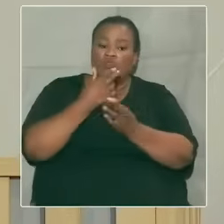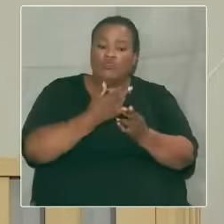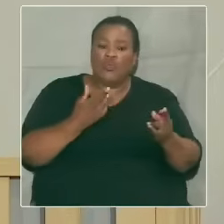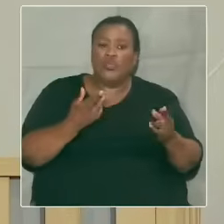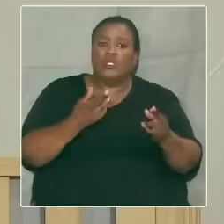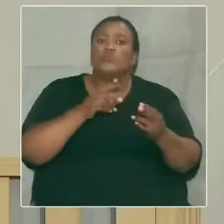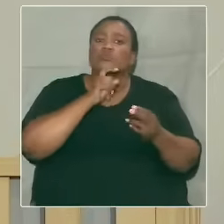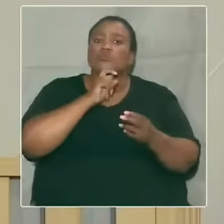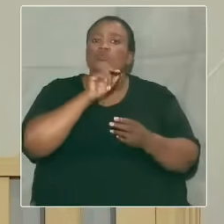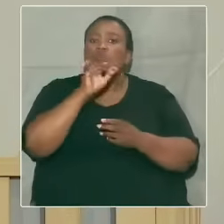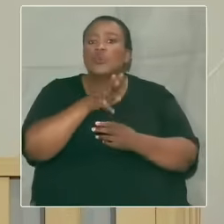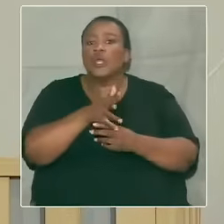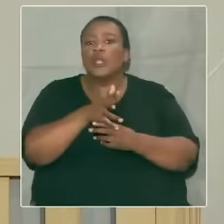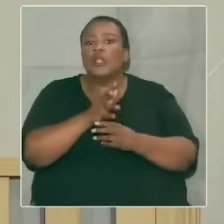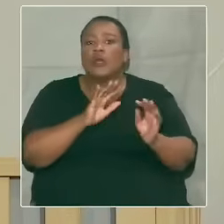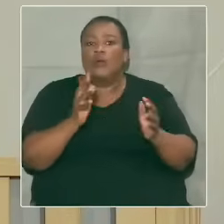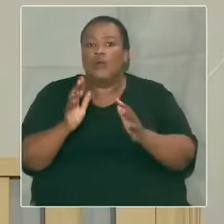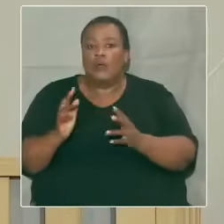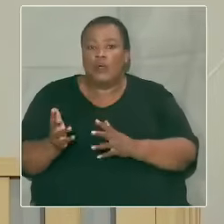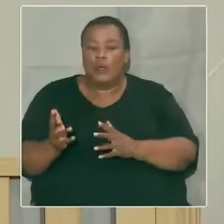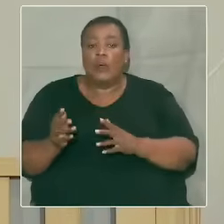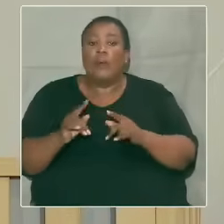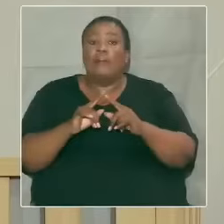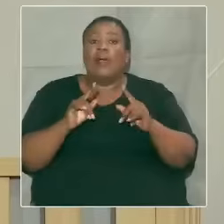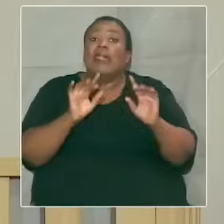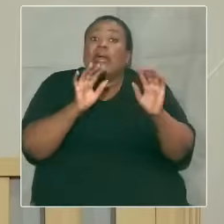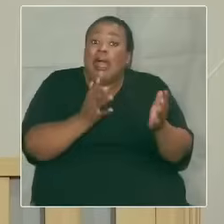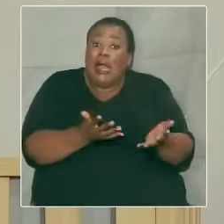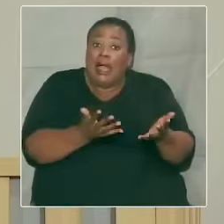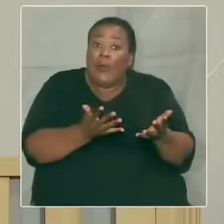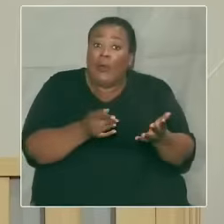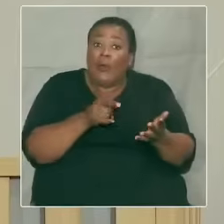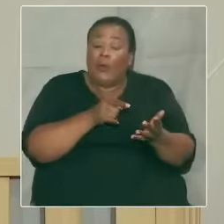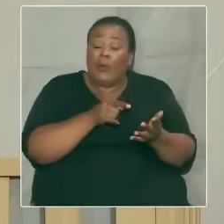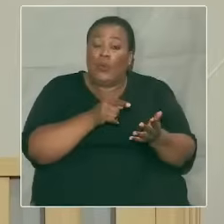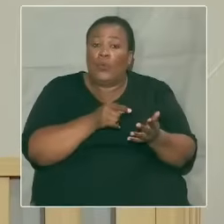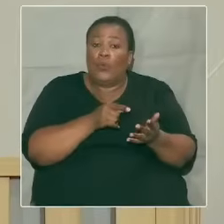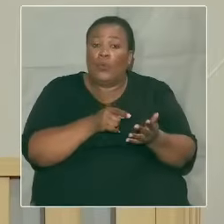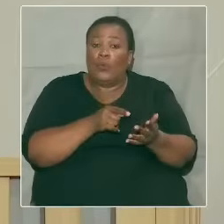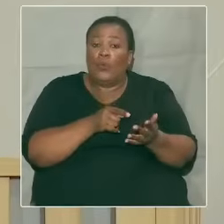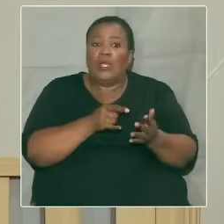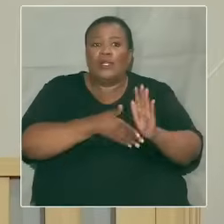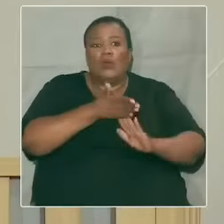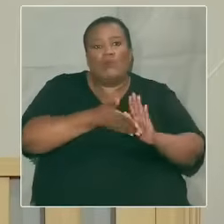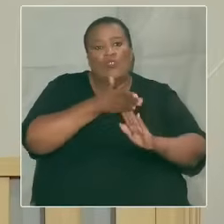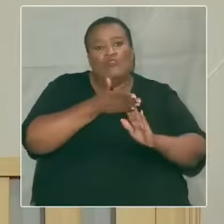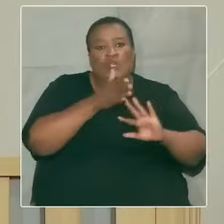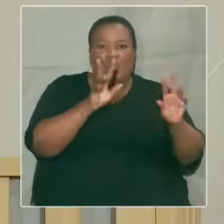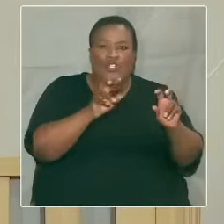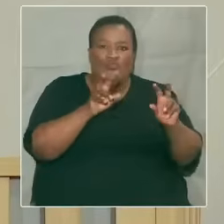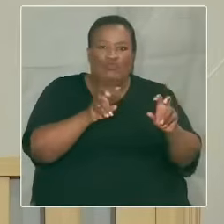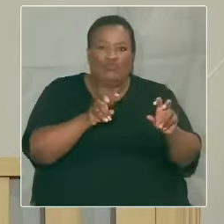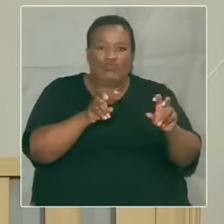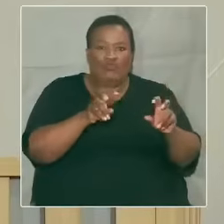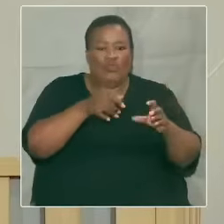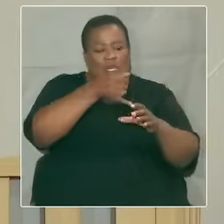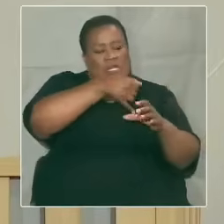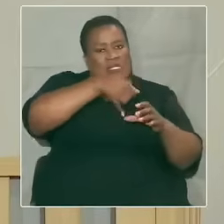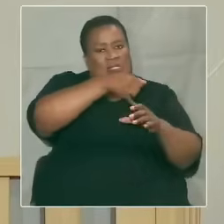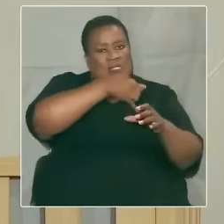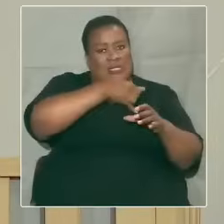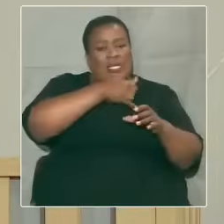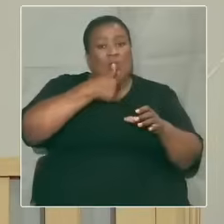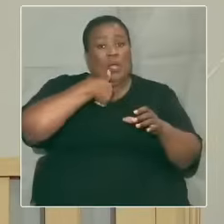use. But the how part of it, it is according to me, is an operational matter where I will